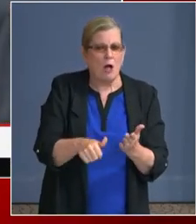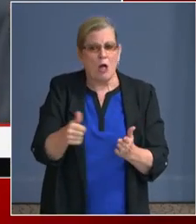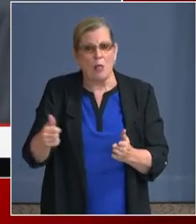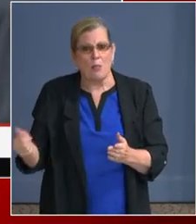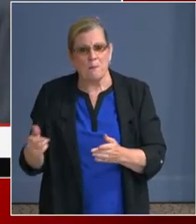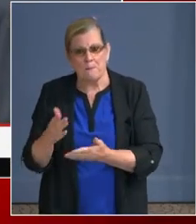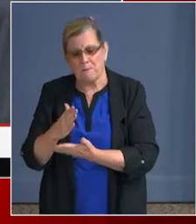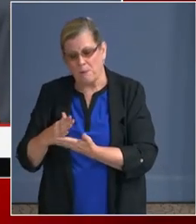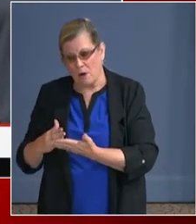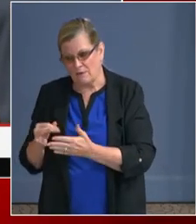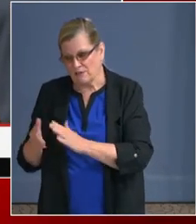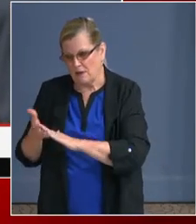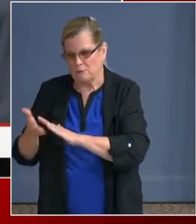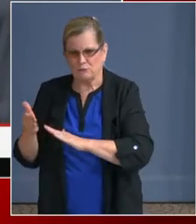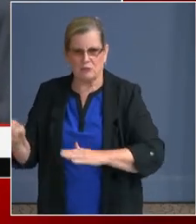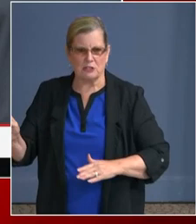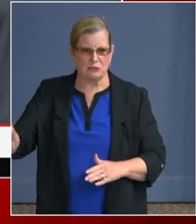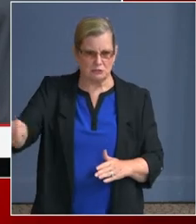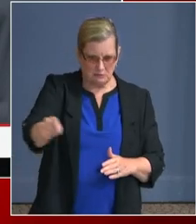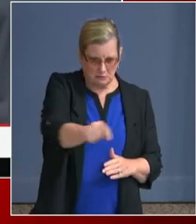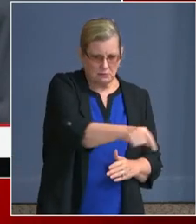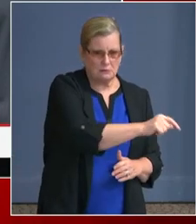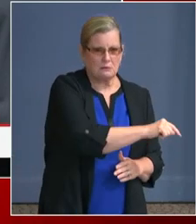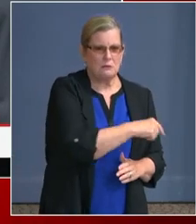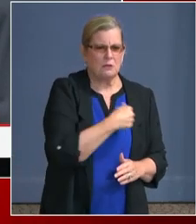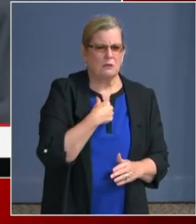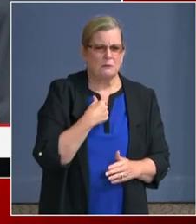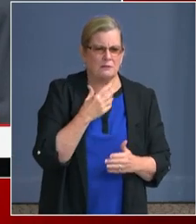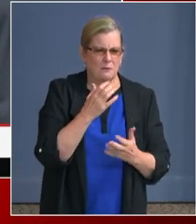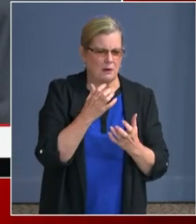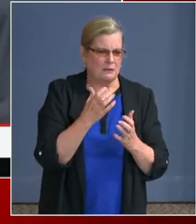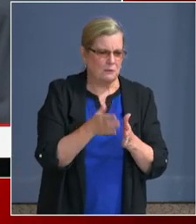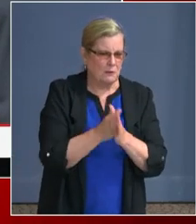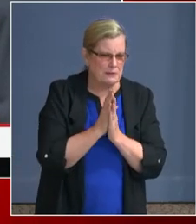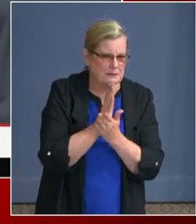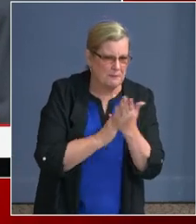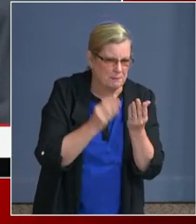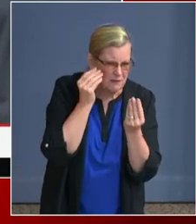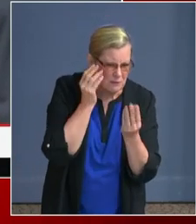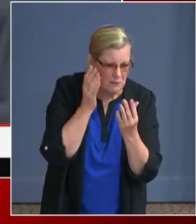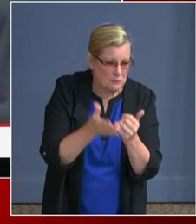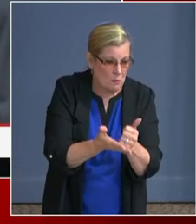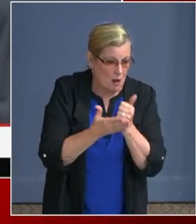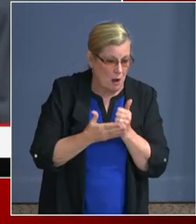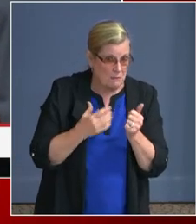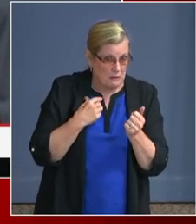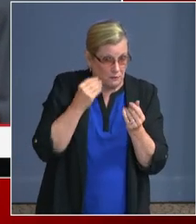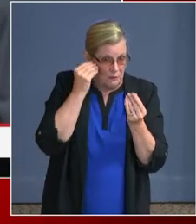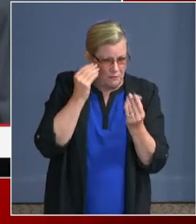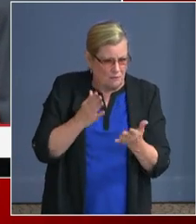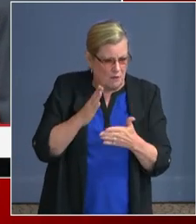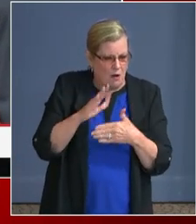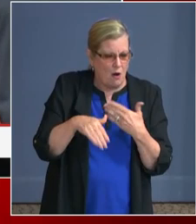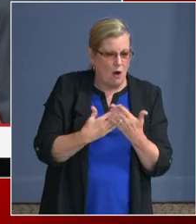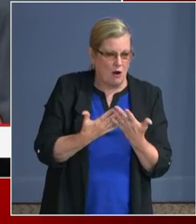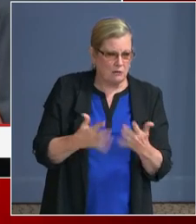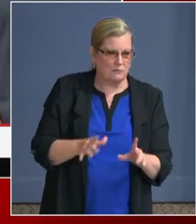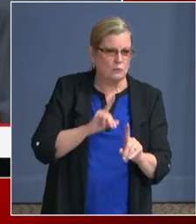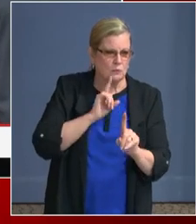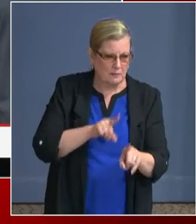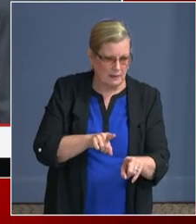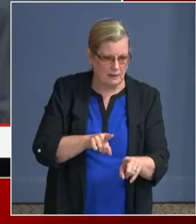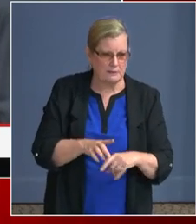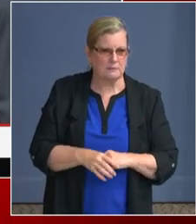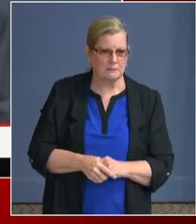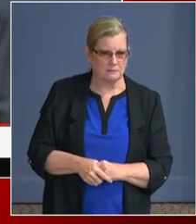operation even. So we request some of this information to help inform our whole response.